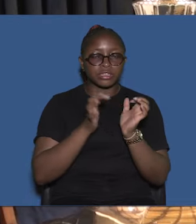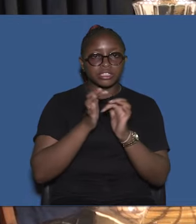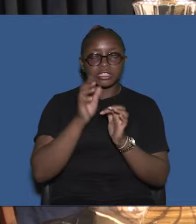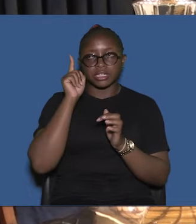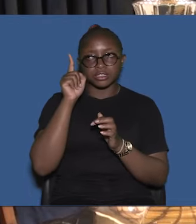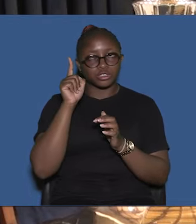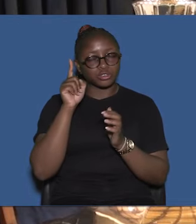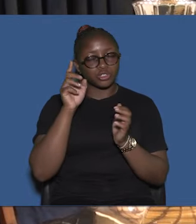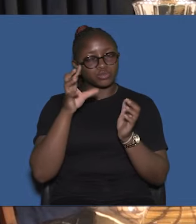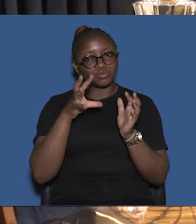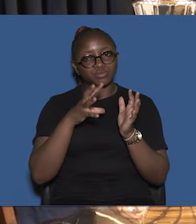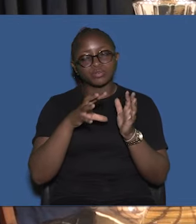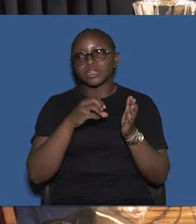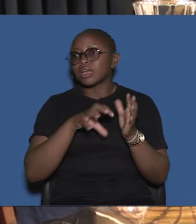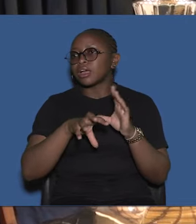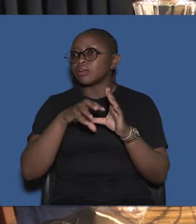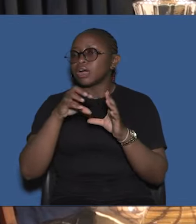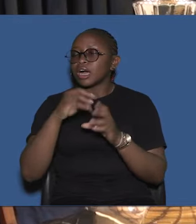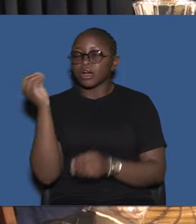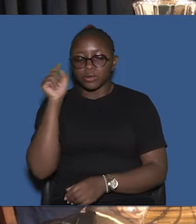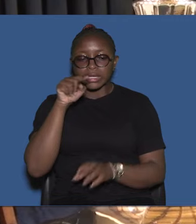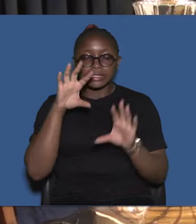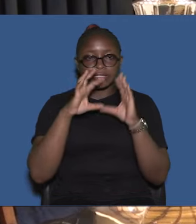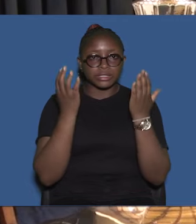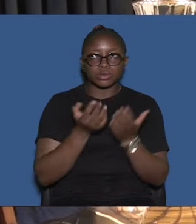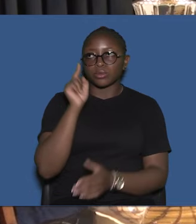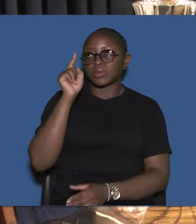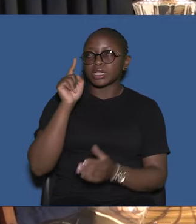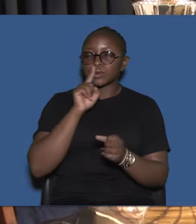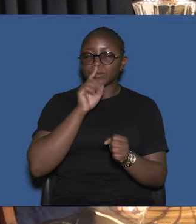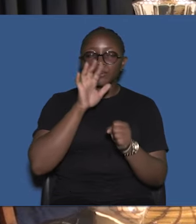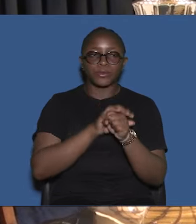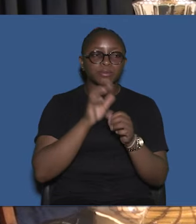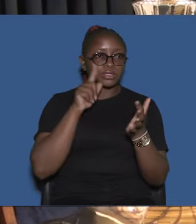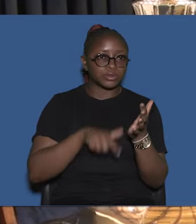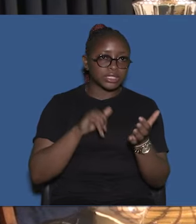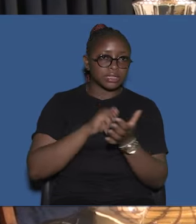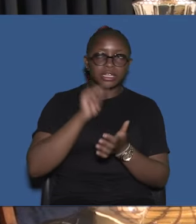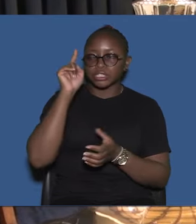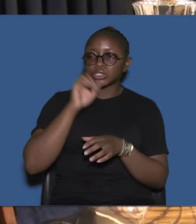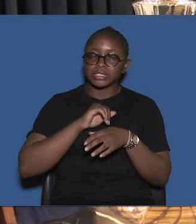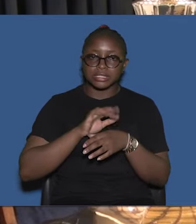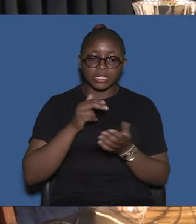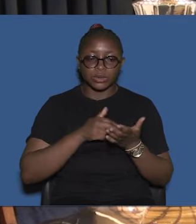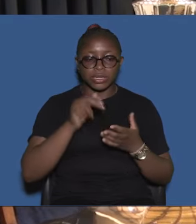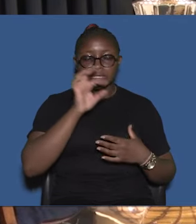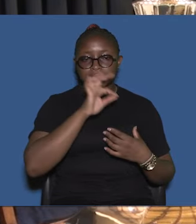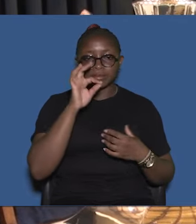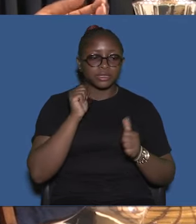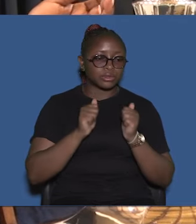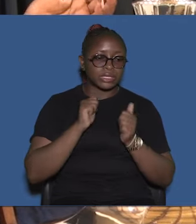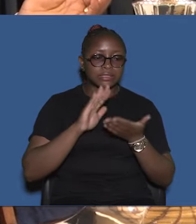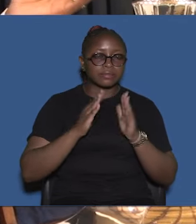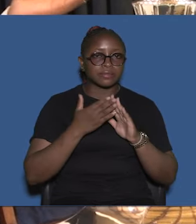when you were departing from this world, you promised that you will send your Holy Spirit, who will be our teacher. how we